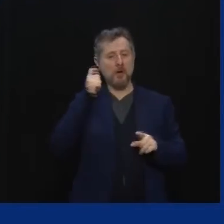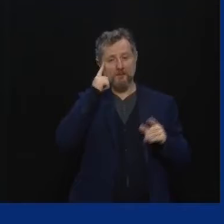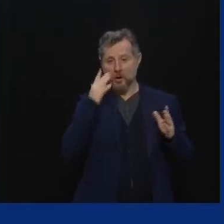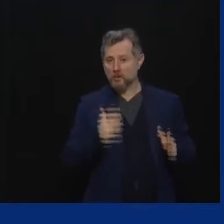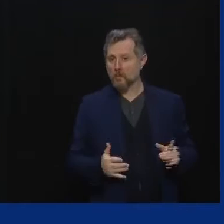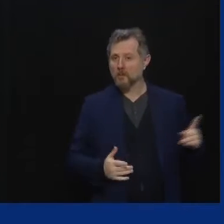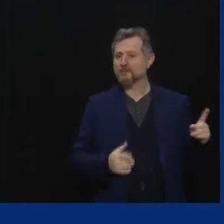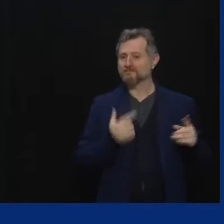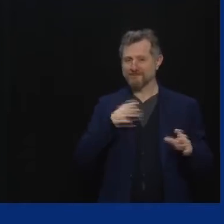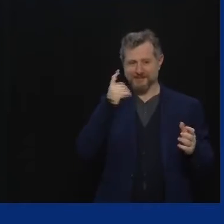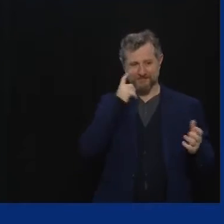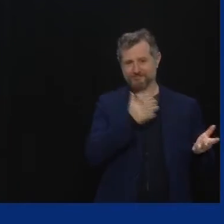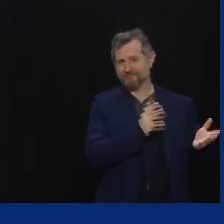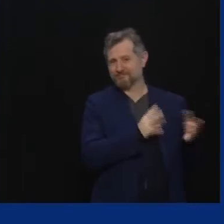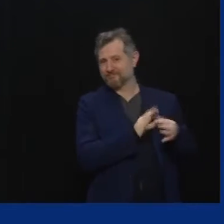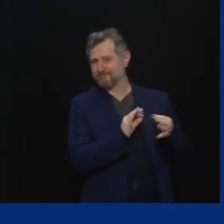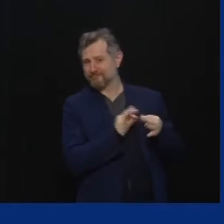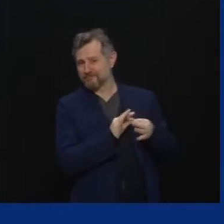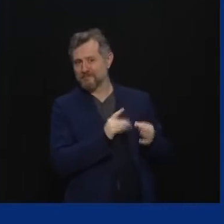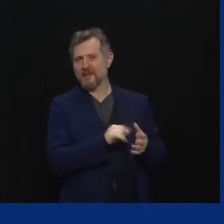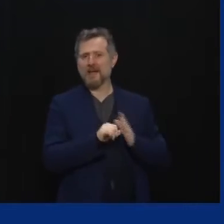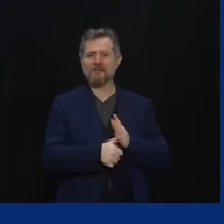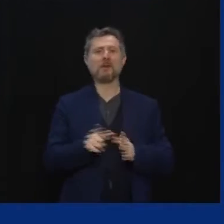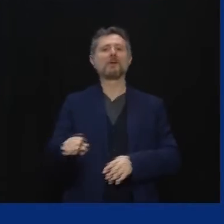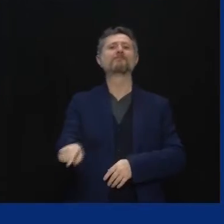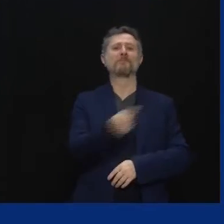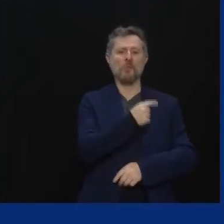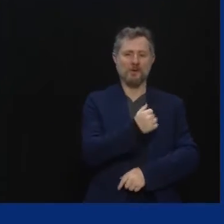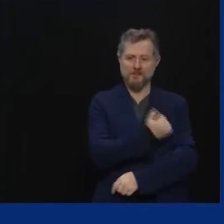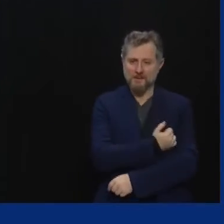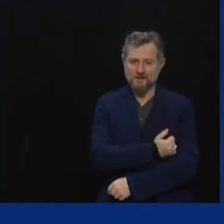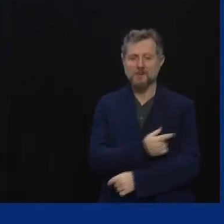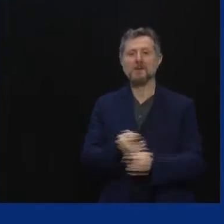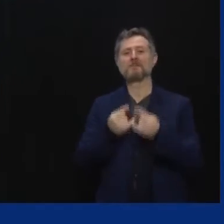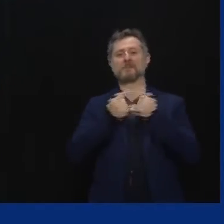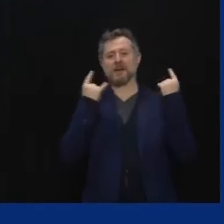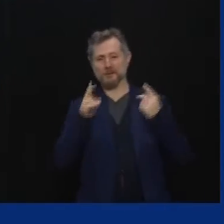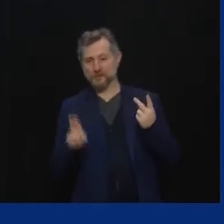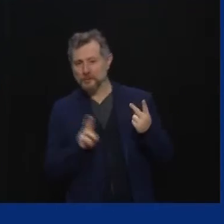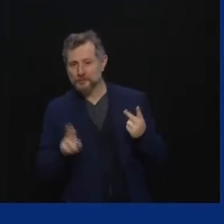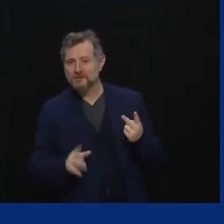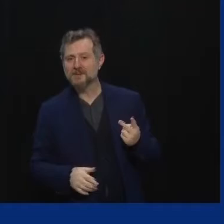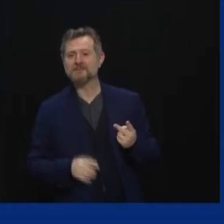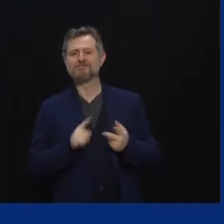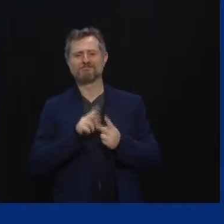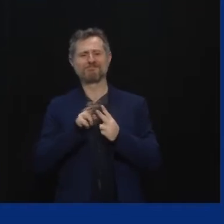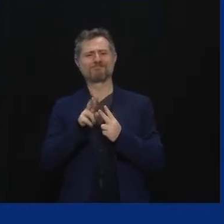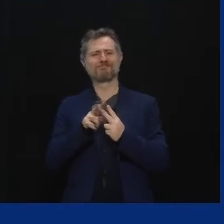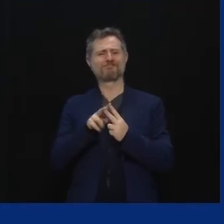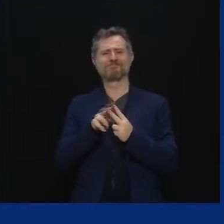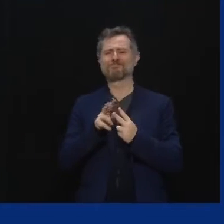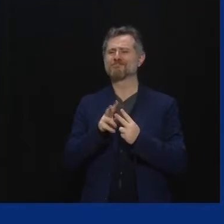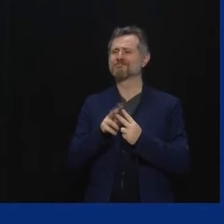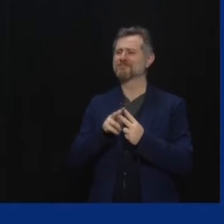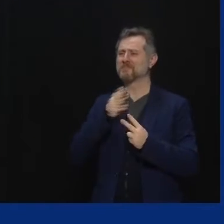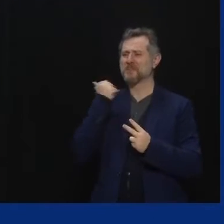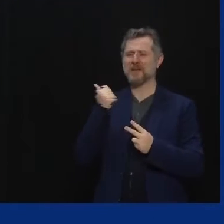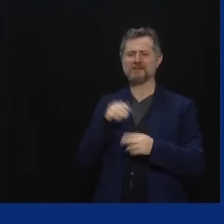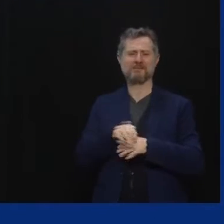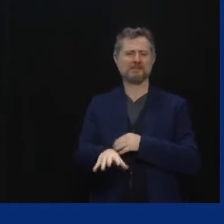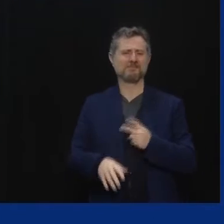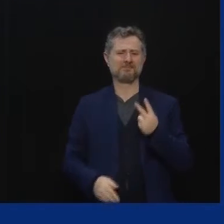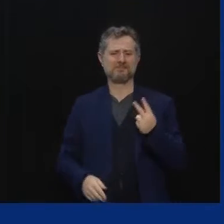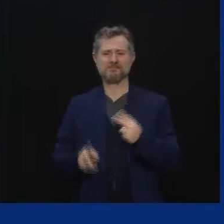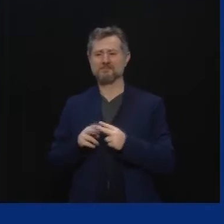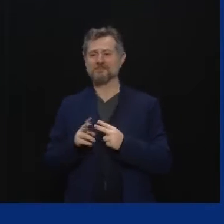get vaccinated, to wear your mask, remains the best advice that we can give the general public. It's good news